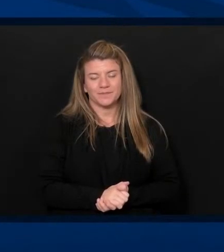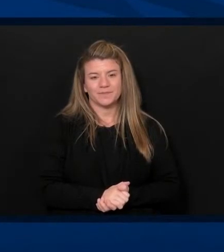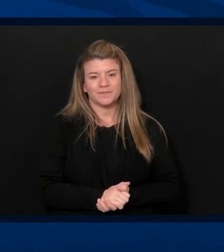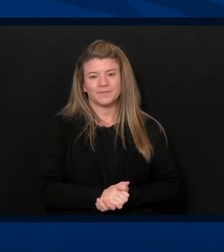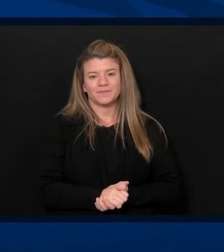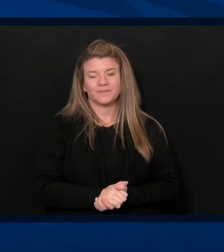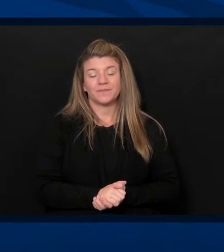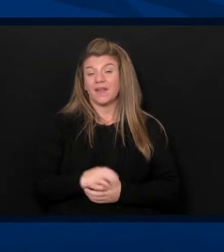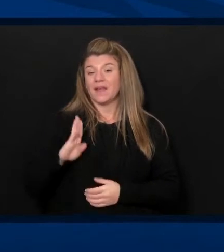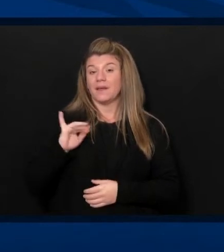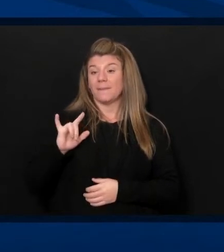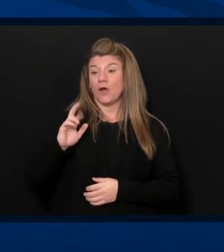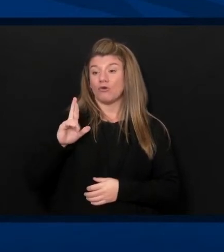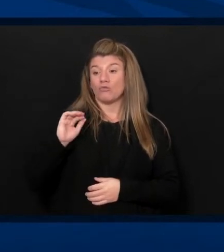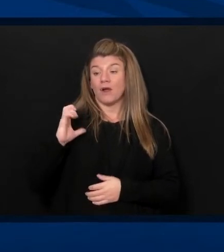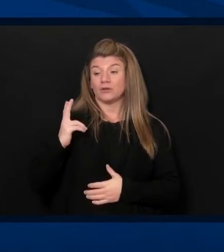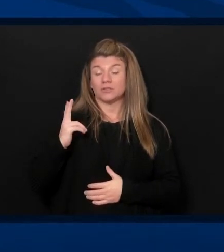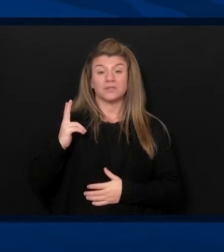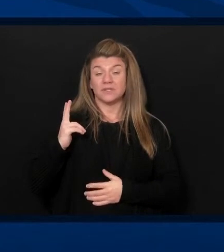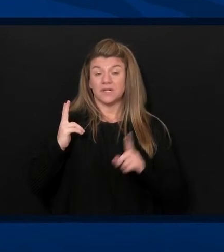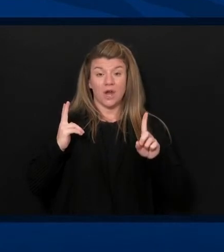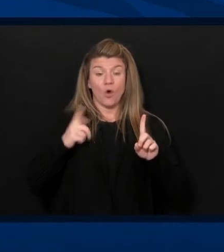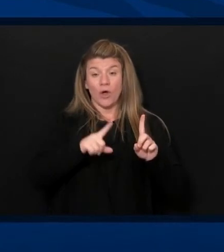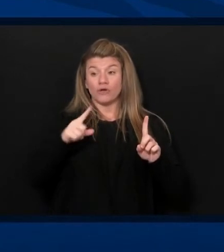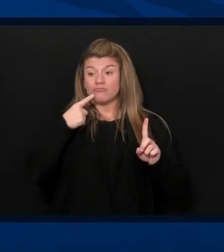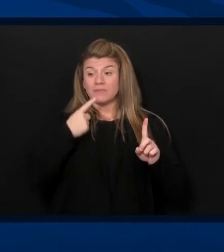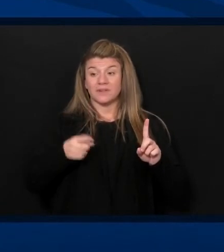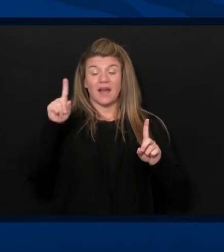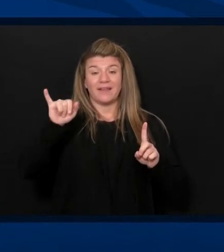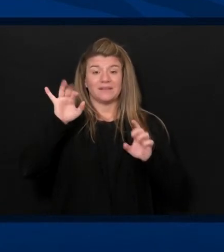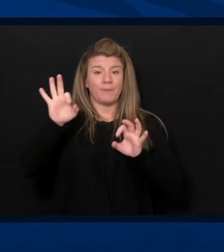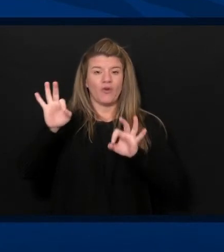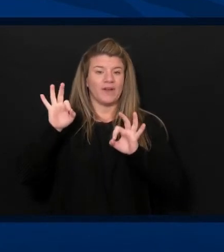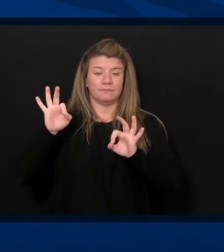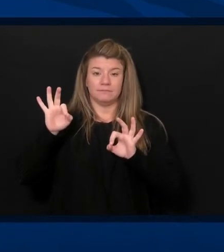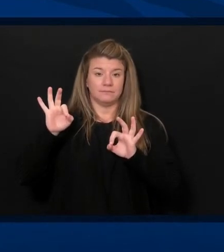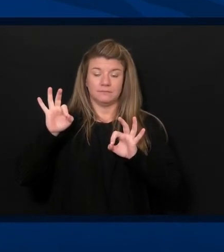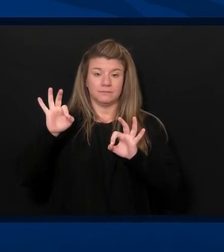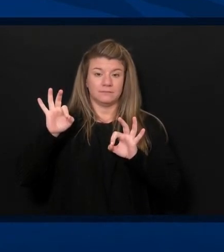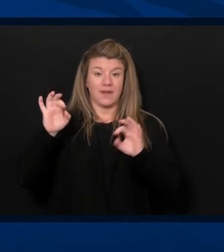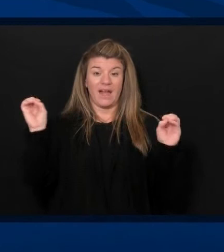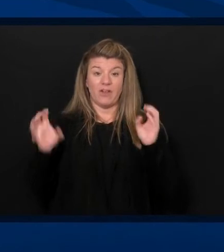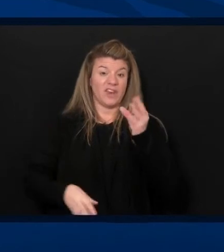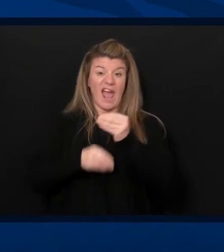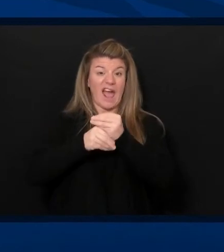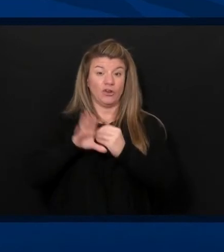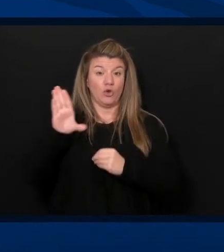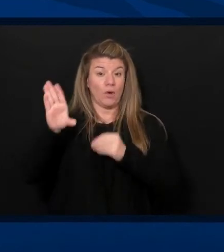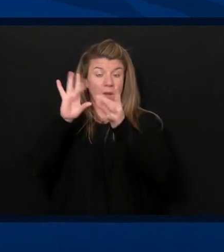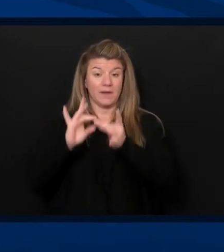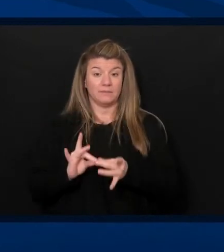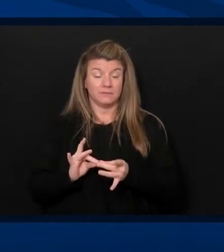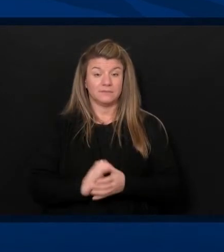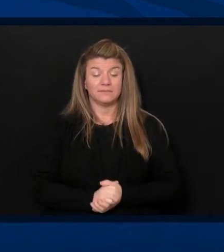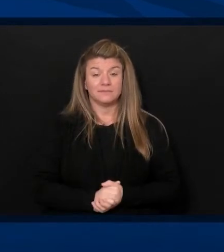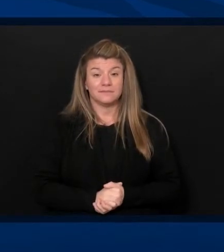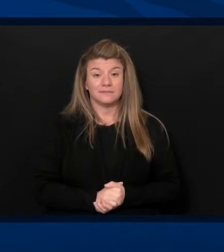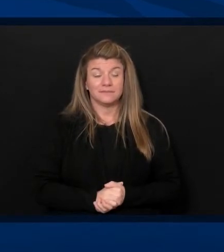Yeah, this is Bill. General Hoyer, that is letter perfect. I have nothing to add to that. Thank you.